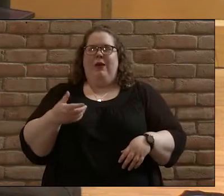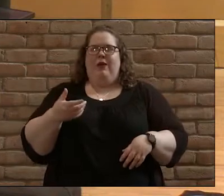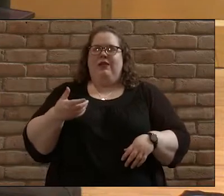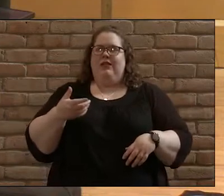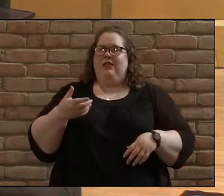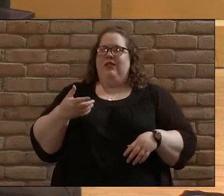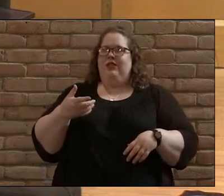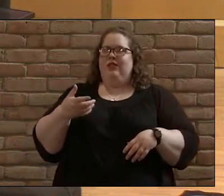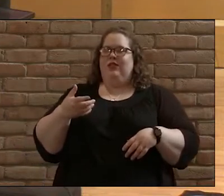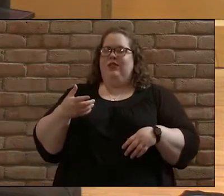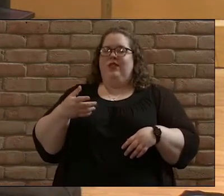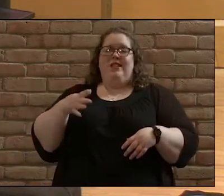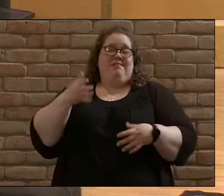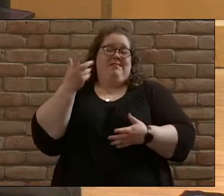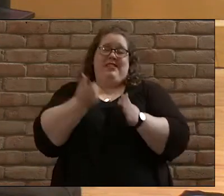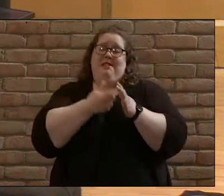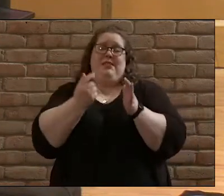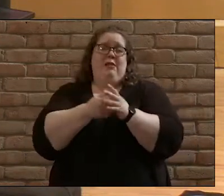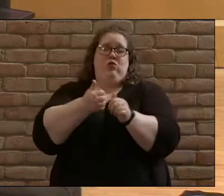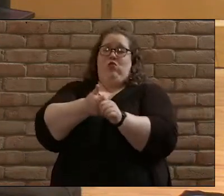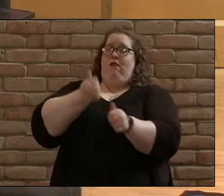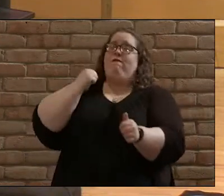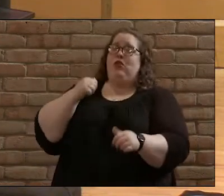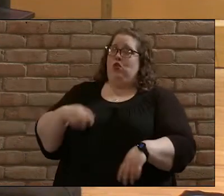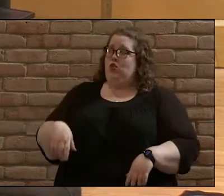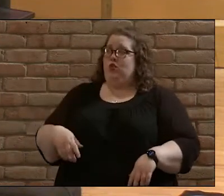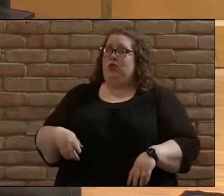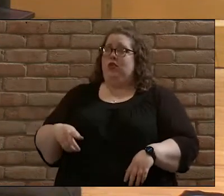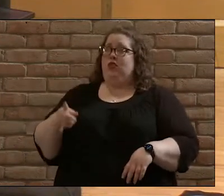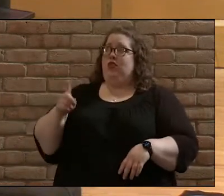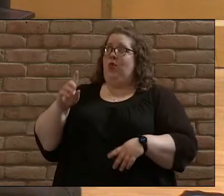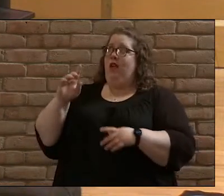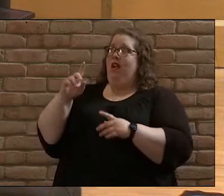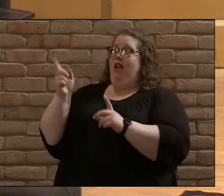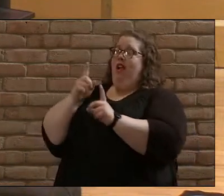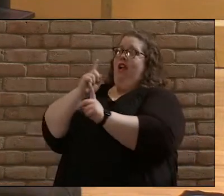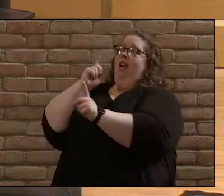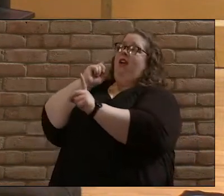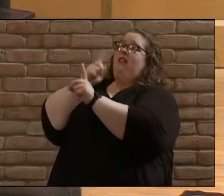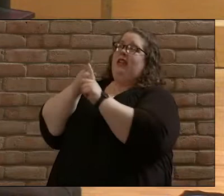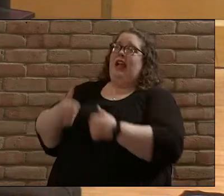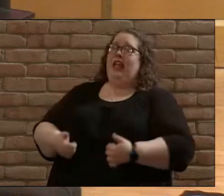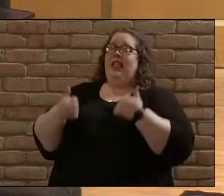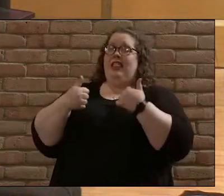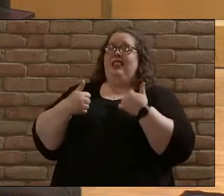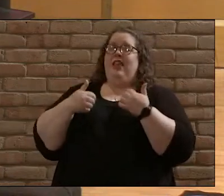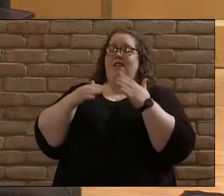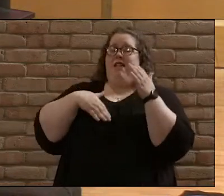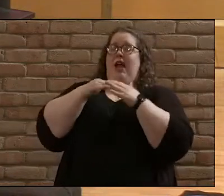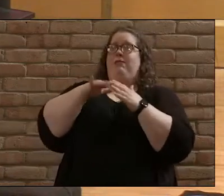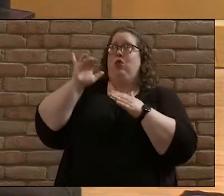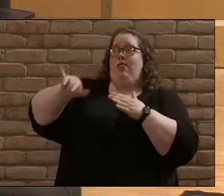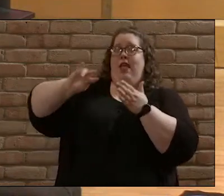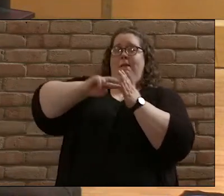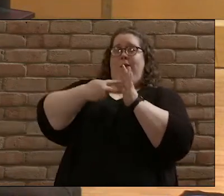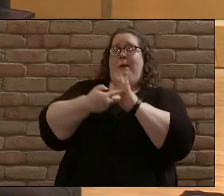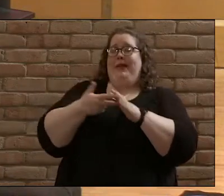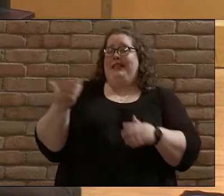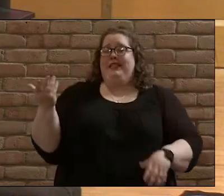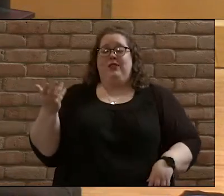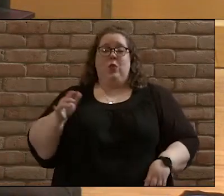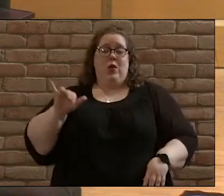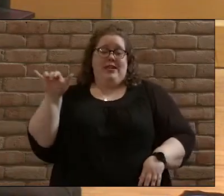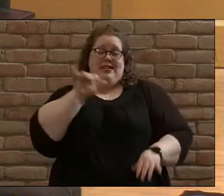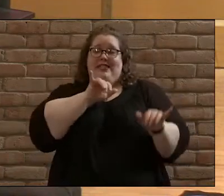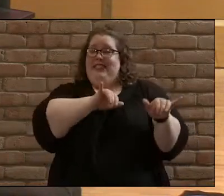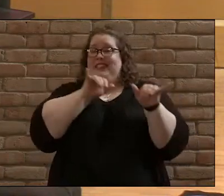complete refusal to actually live up to this purpose. And so, like Solomon, we might try to